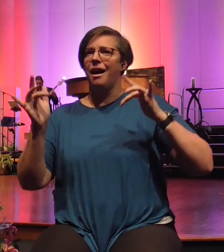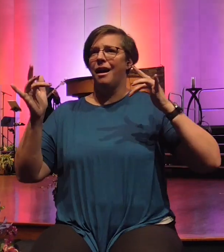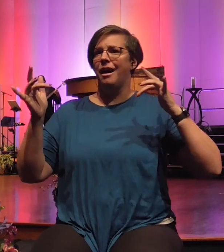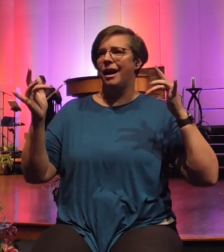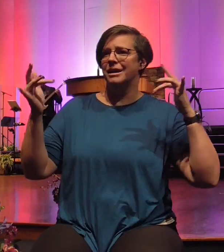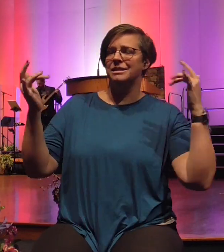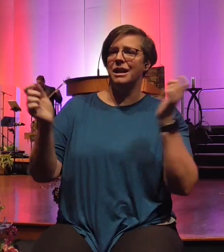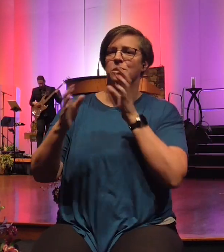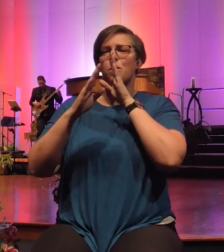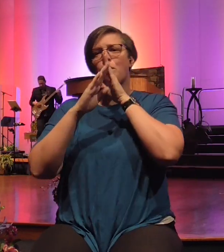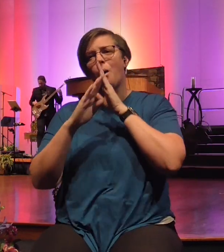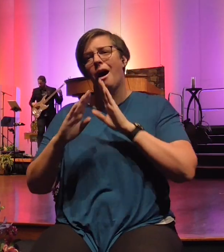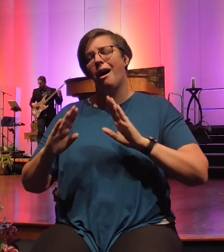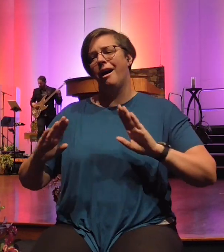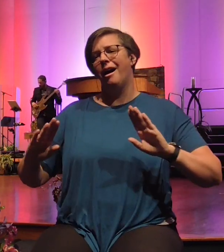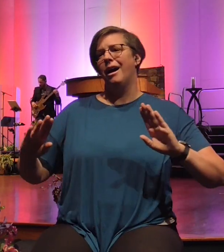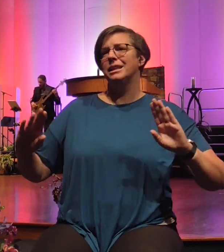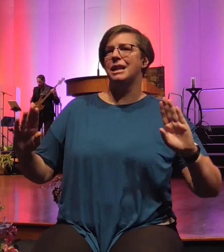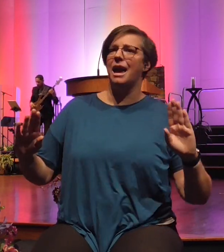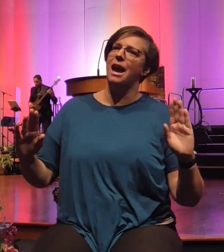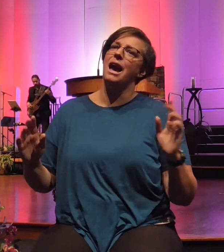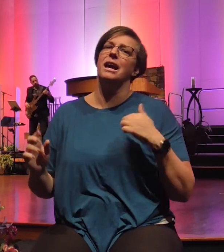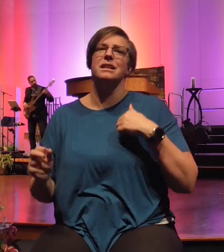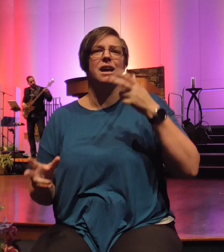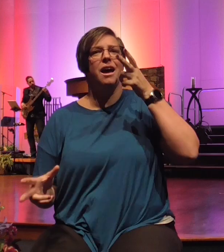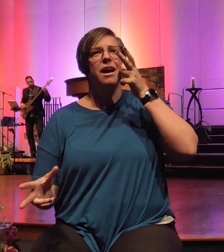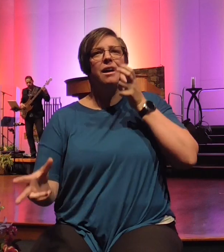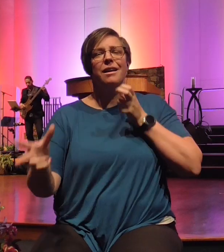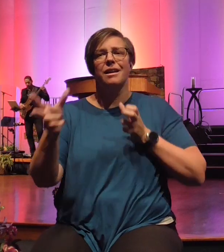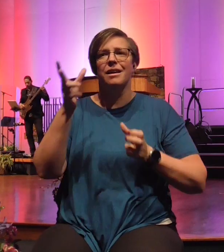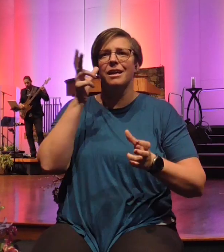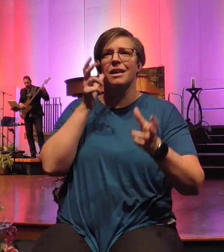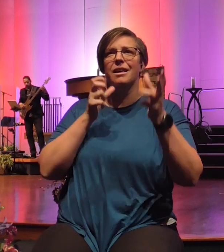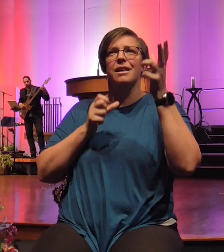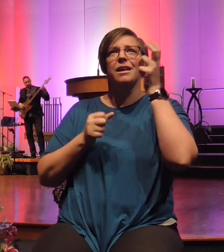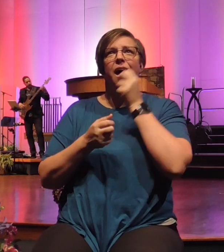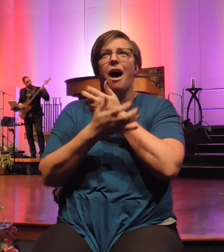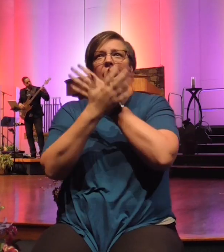line between me and the air, and I like it